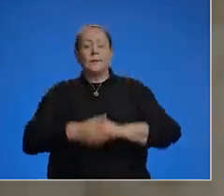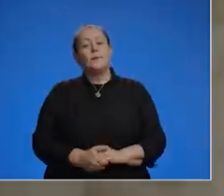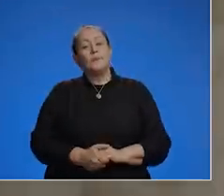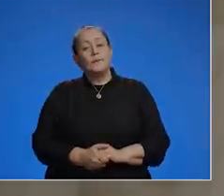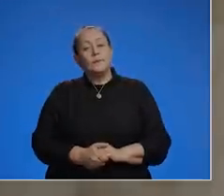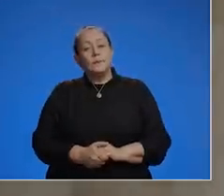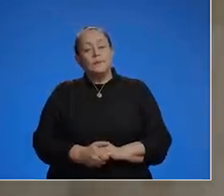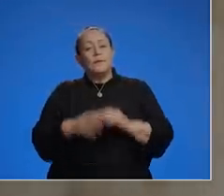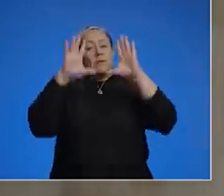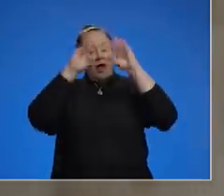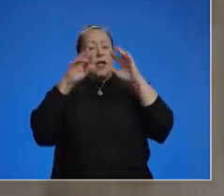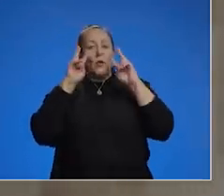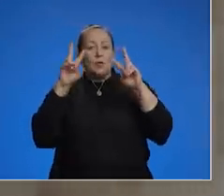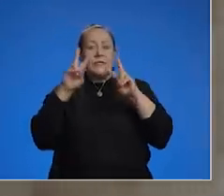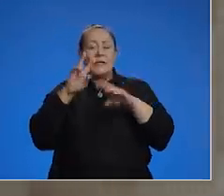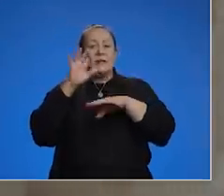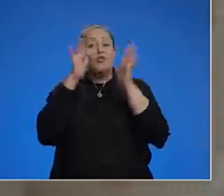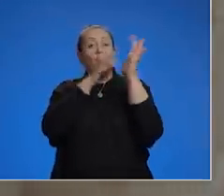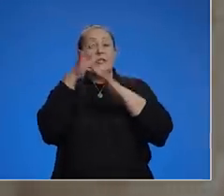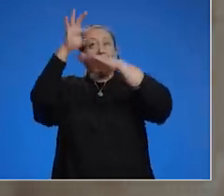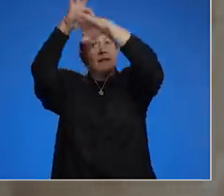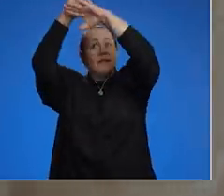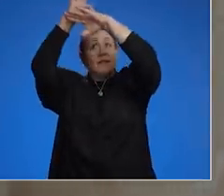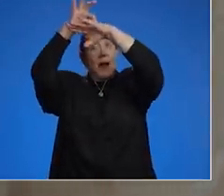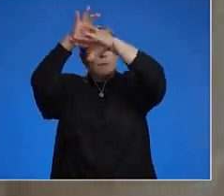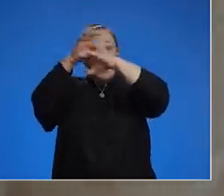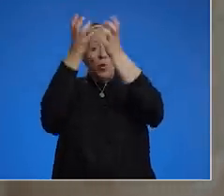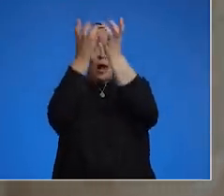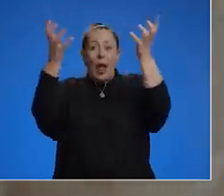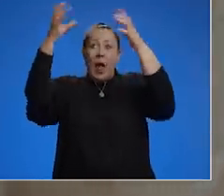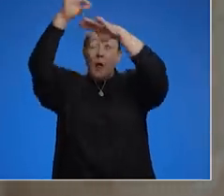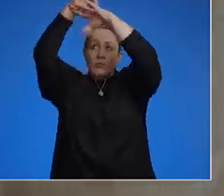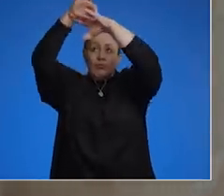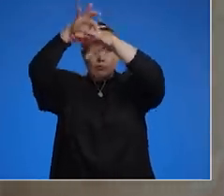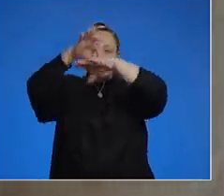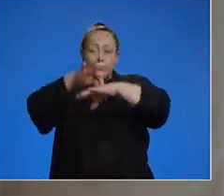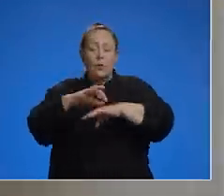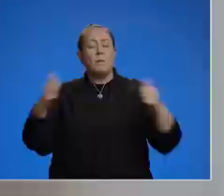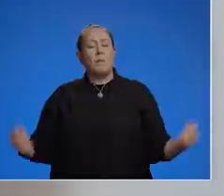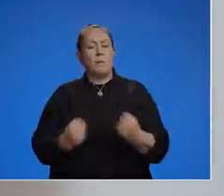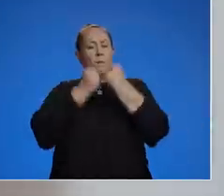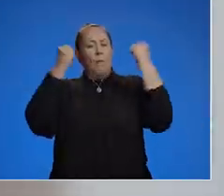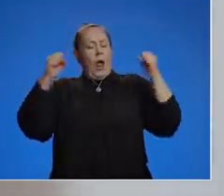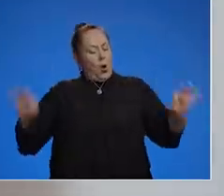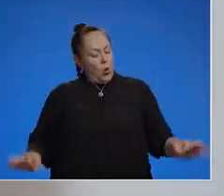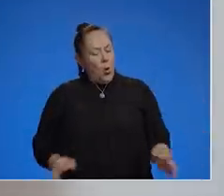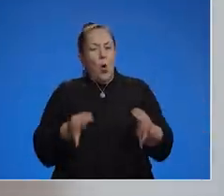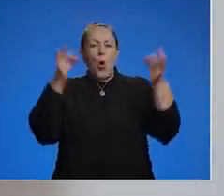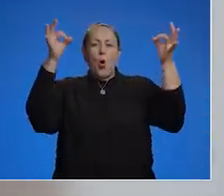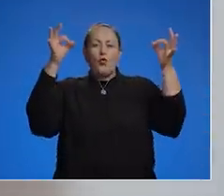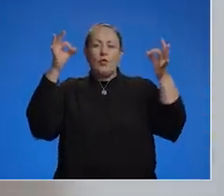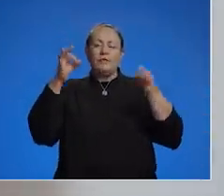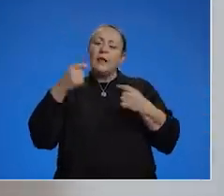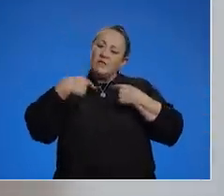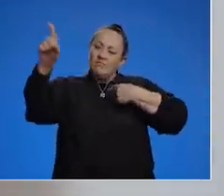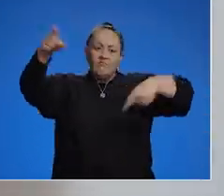And then they will see the Son of Man coming in the clouds with great power and glory. Then too he will send the angels